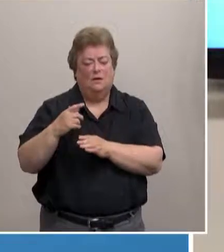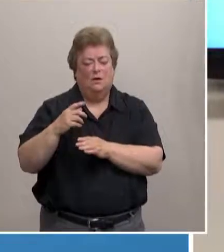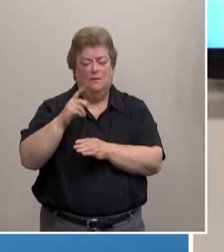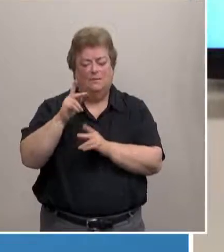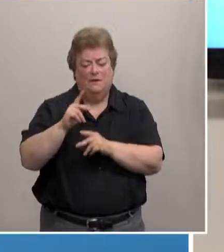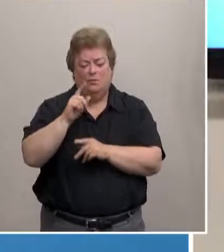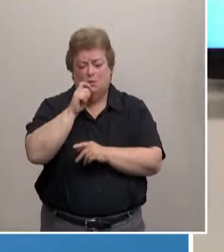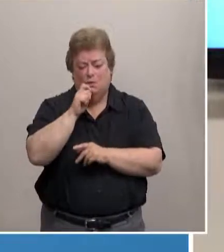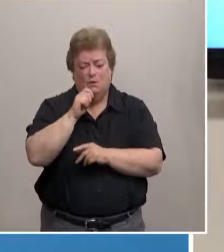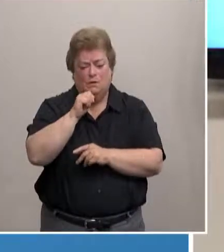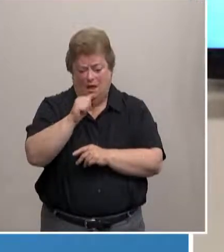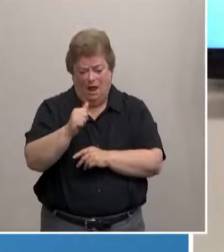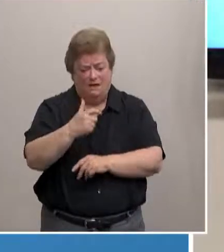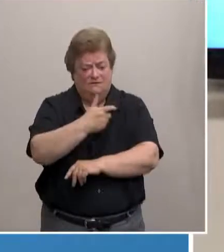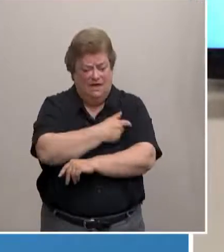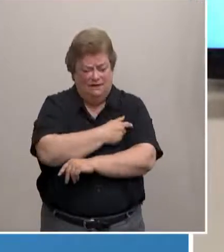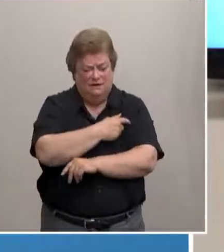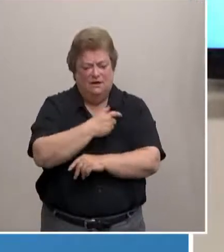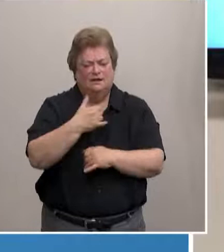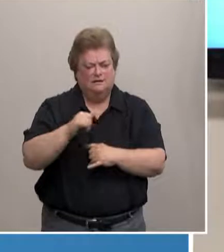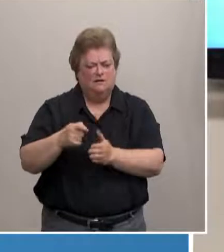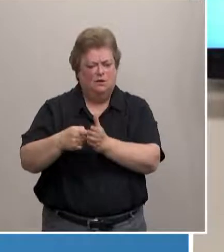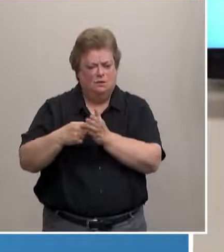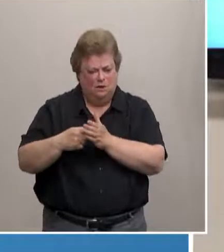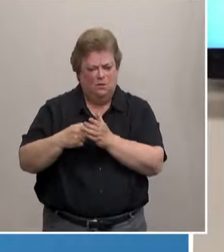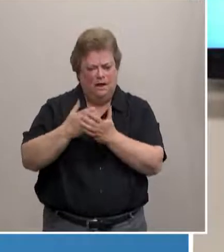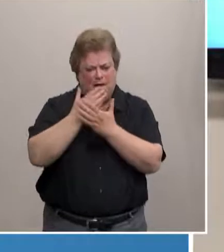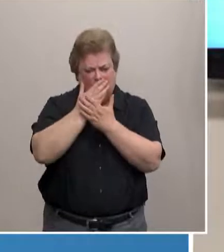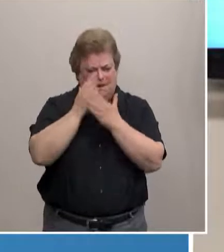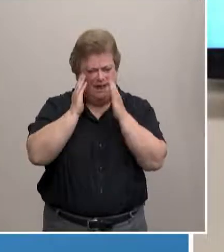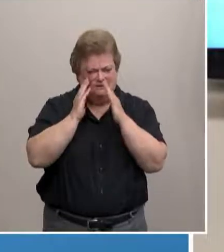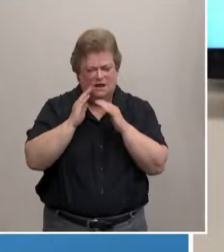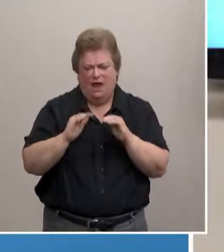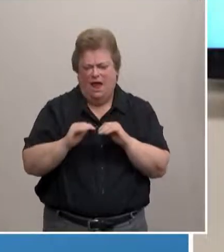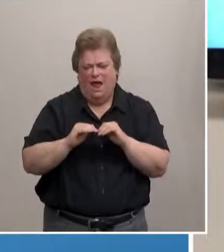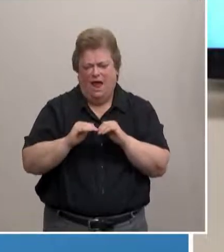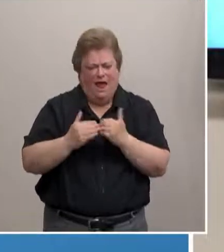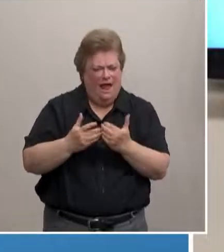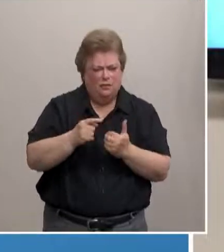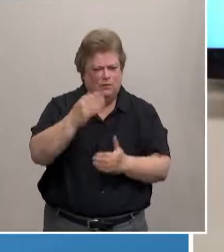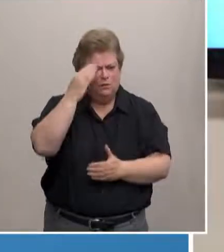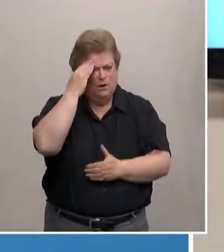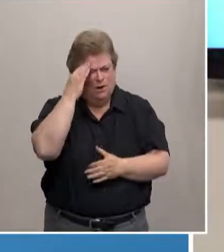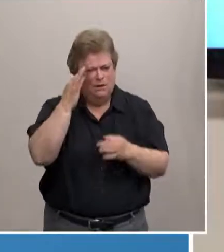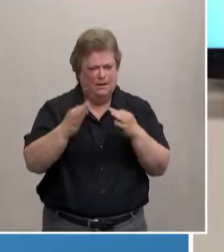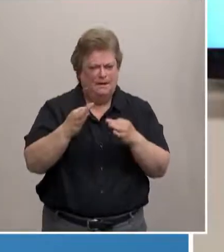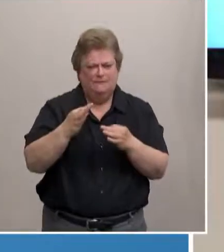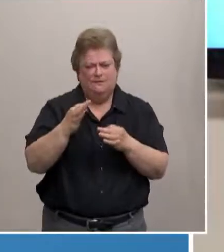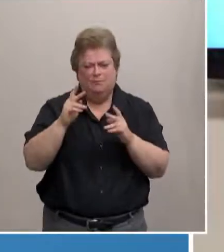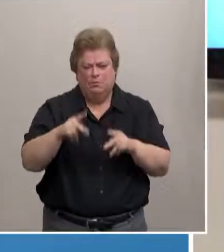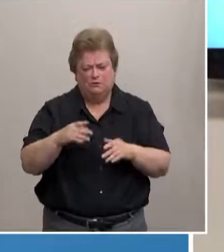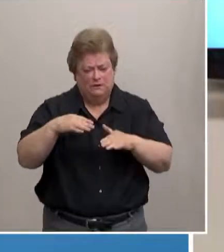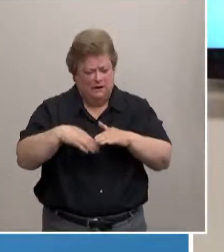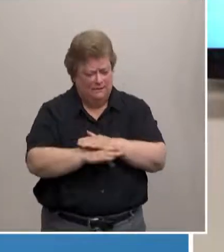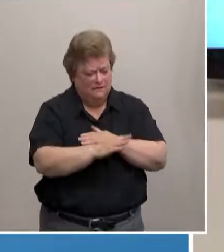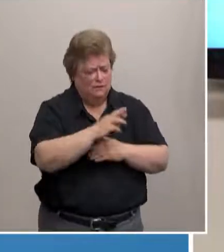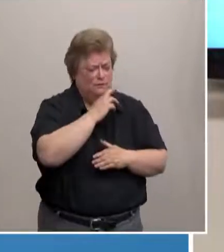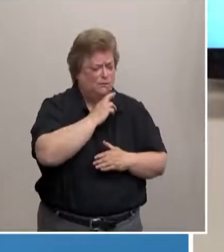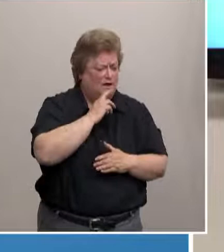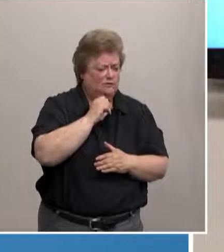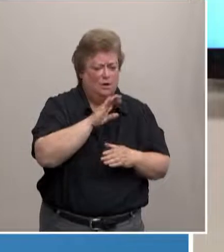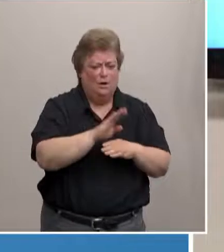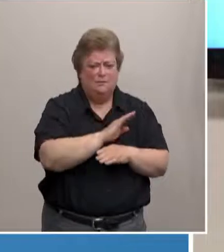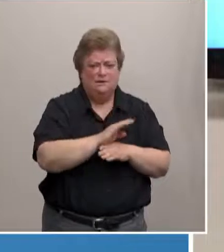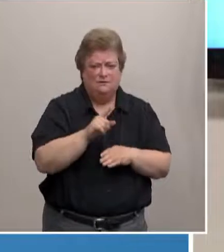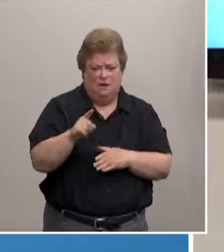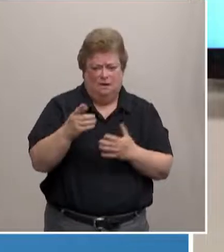to still wear a mask, how do you figure out if someone's been vaccinated or not when they come into your restaurant or business? Was